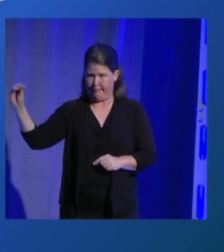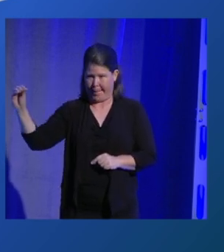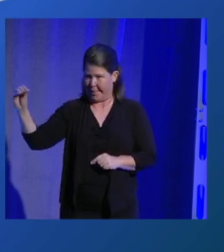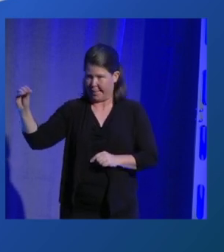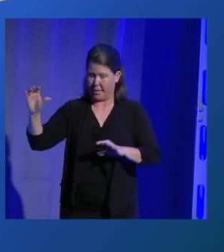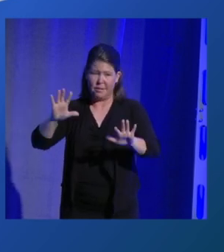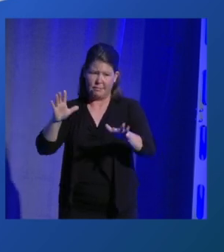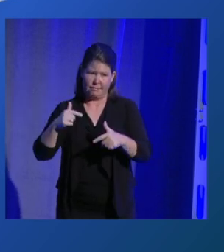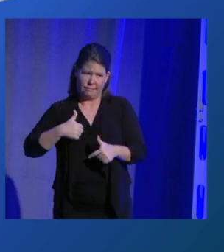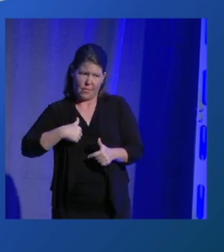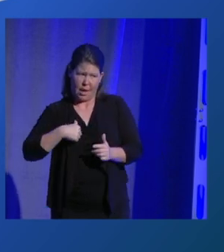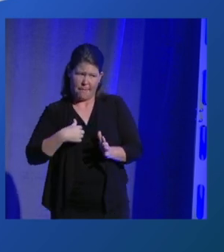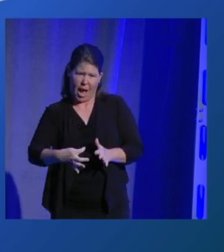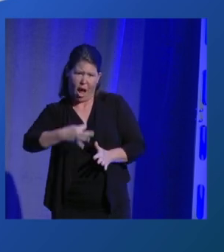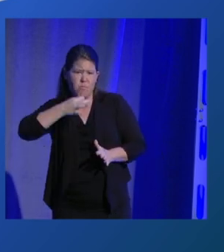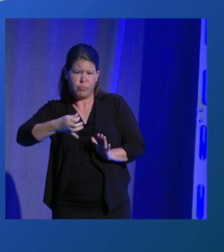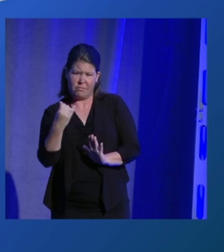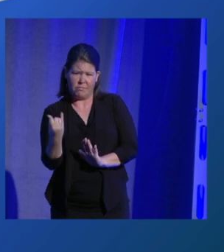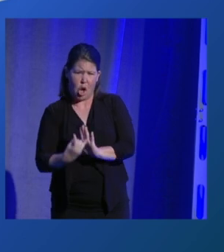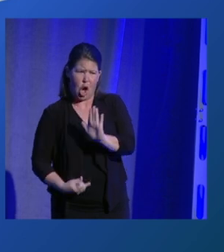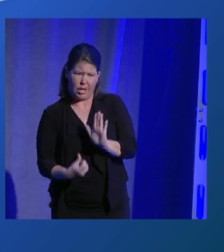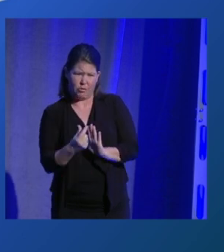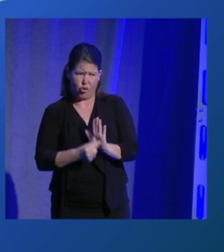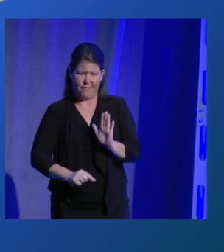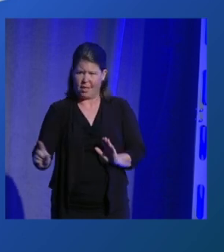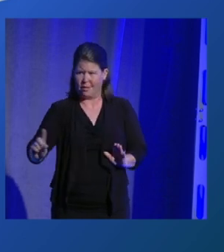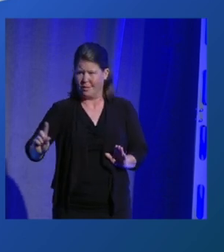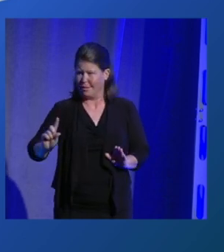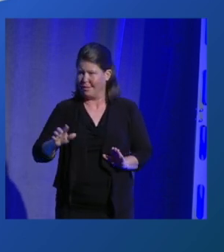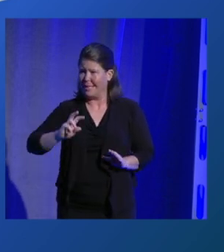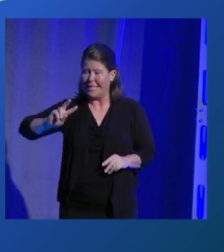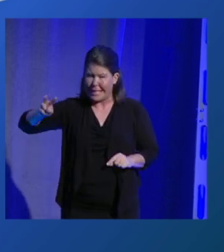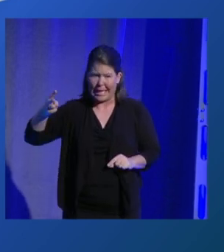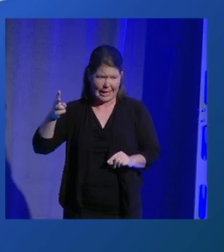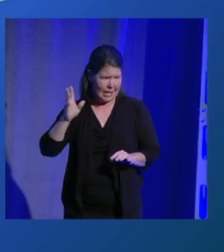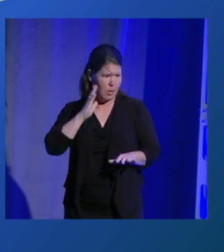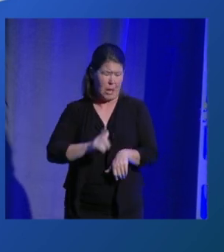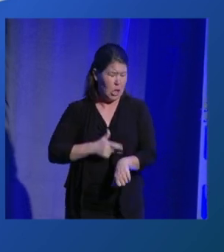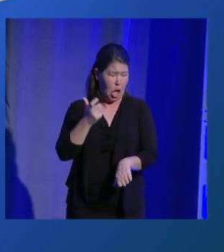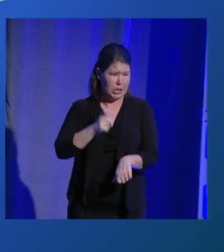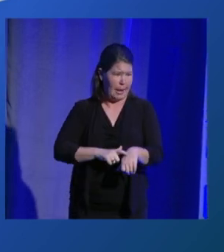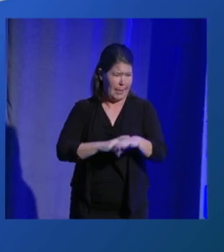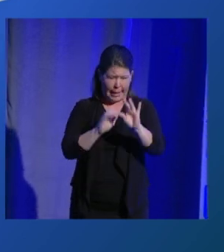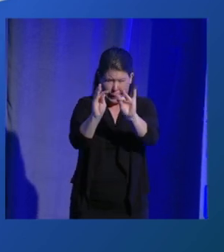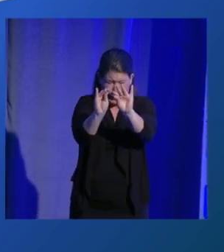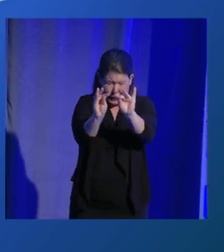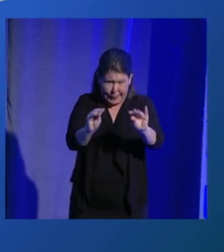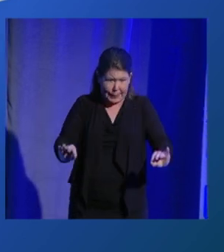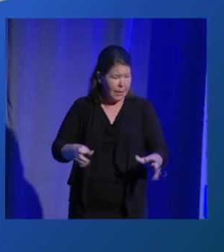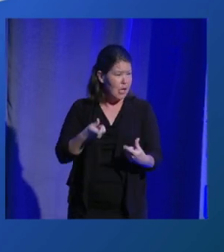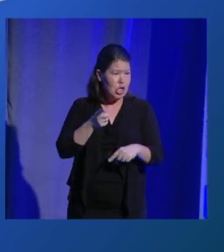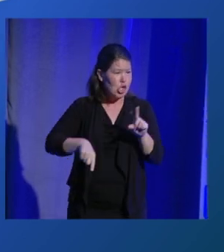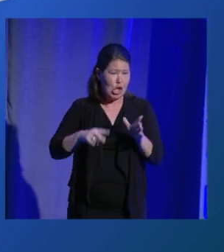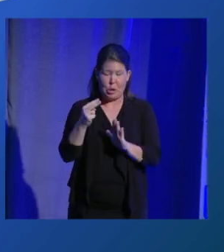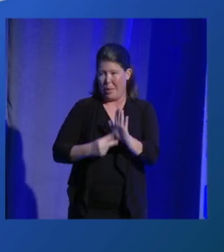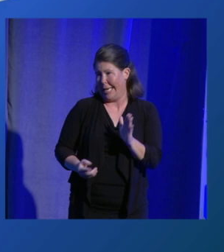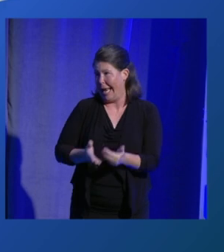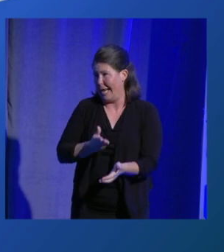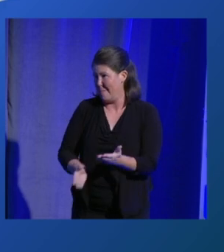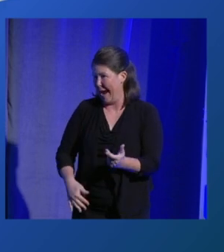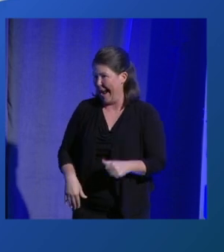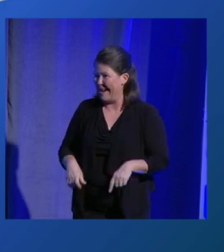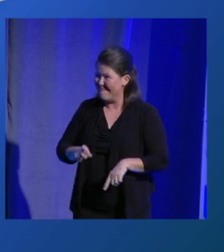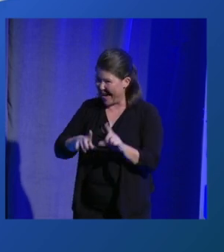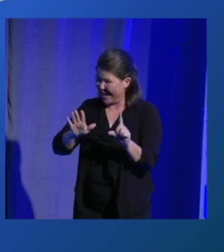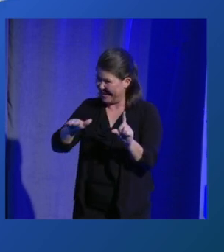graphic artist secondly I was going to take a lot of time and third you wouldn't be able to read it anyway way right but the